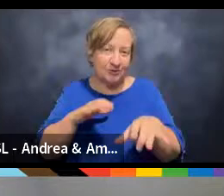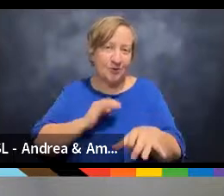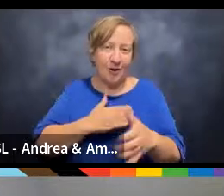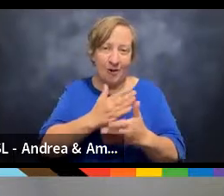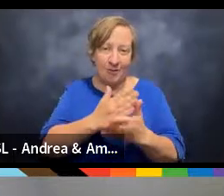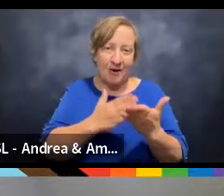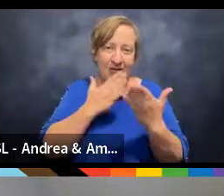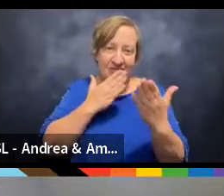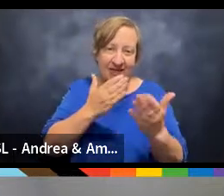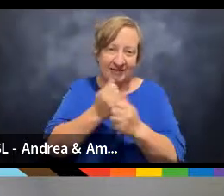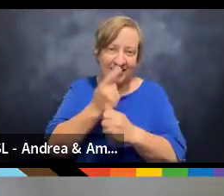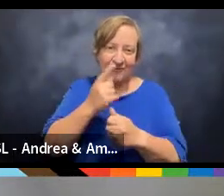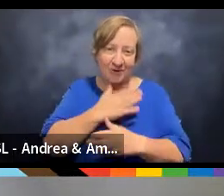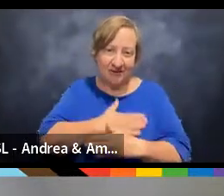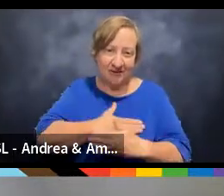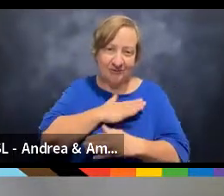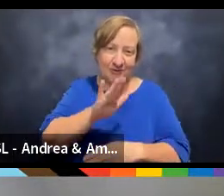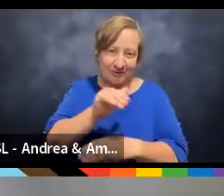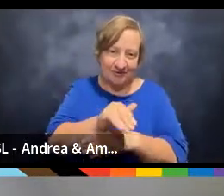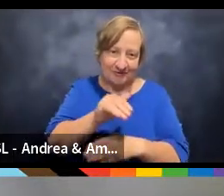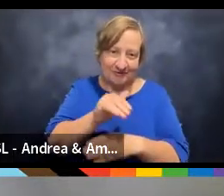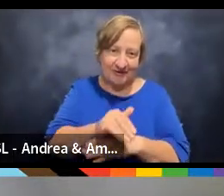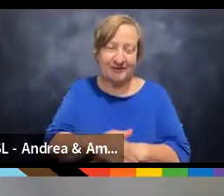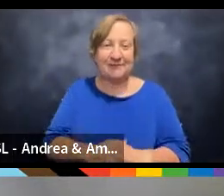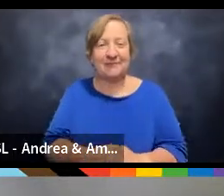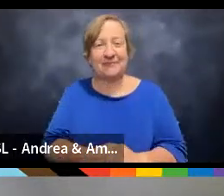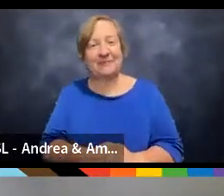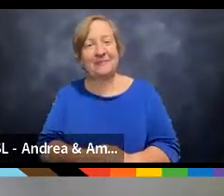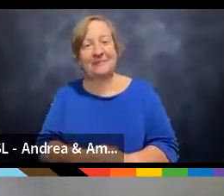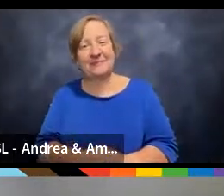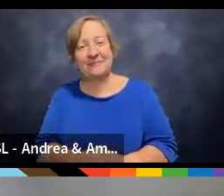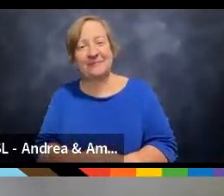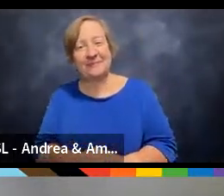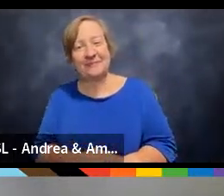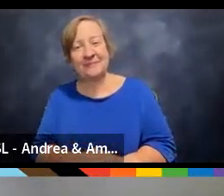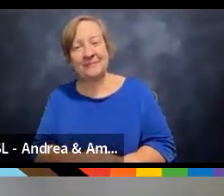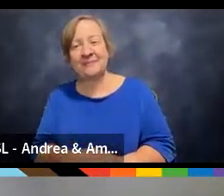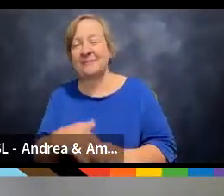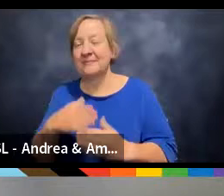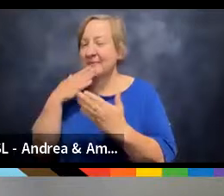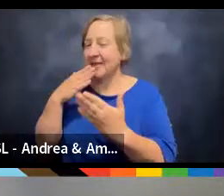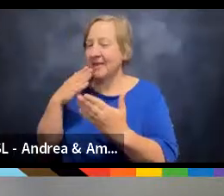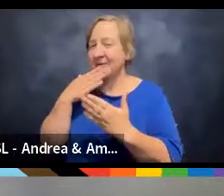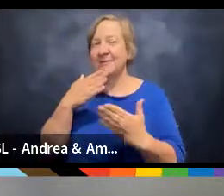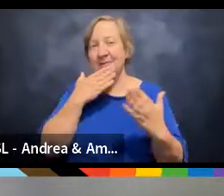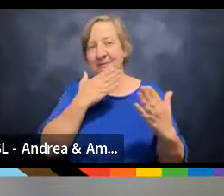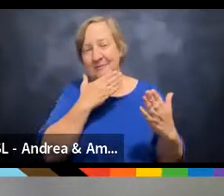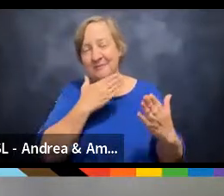everyone, and enjoy the rest of your evening. Thank you.